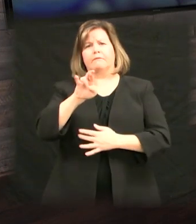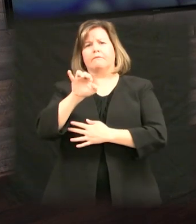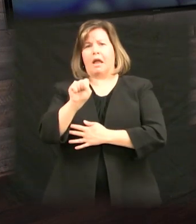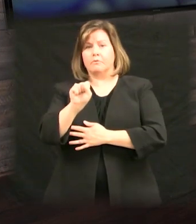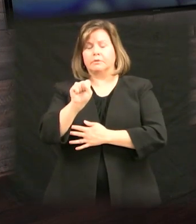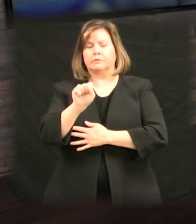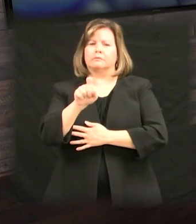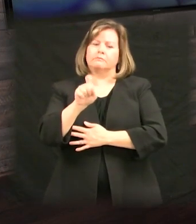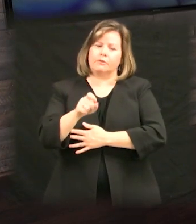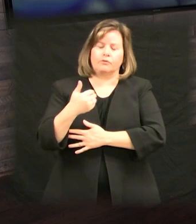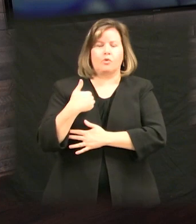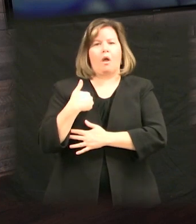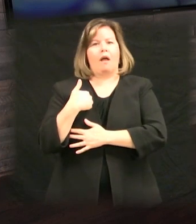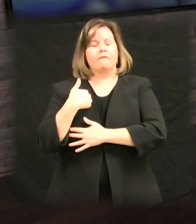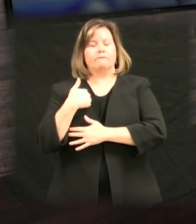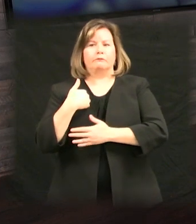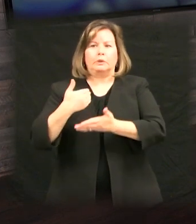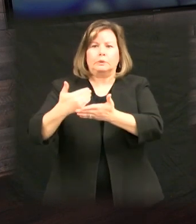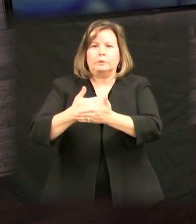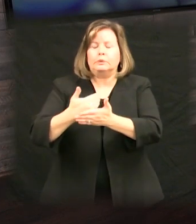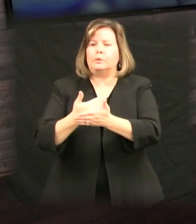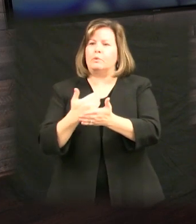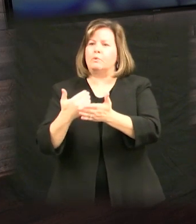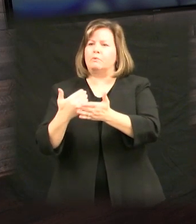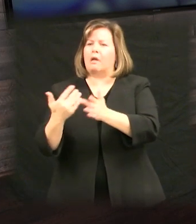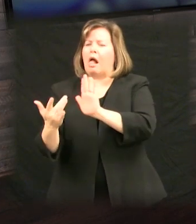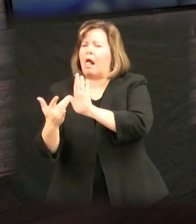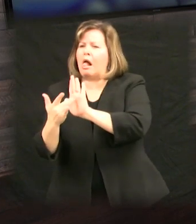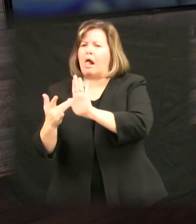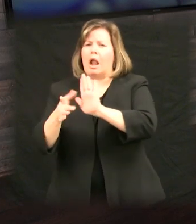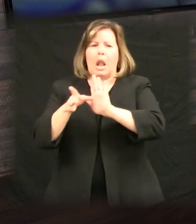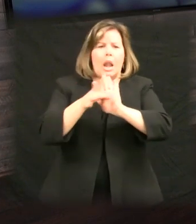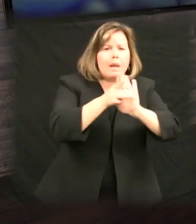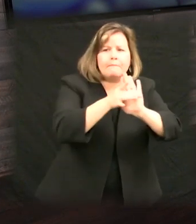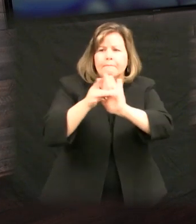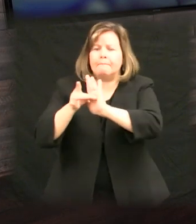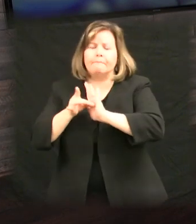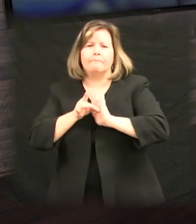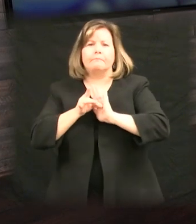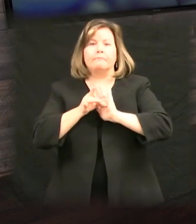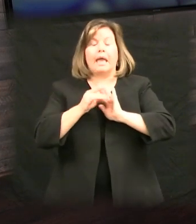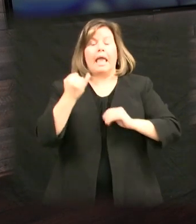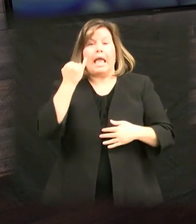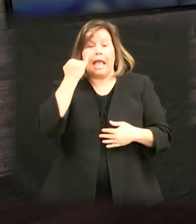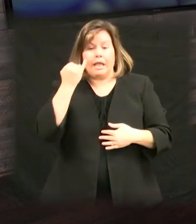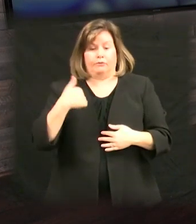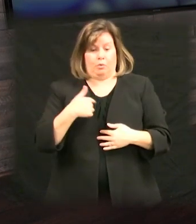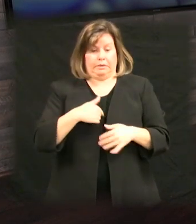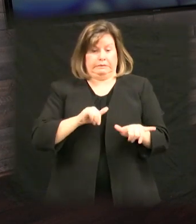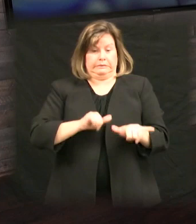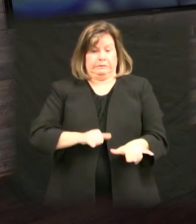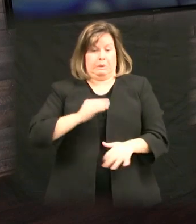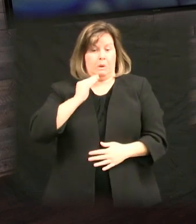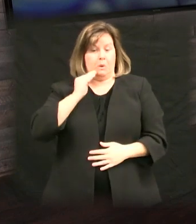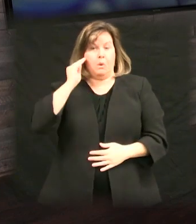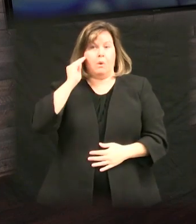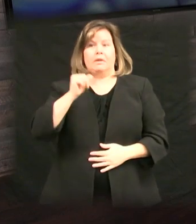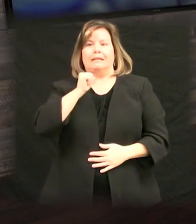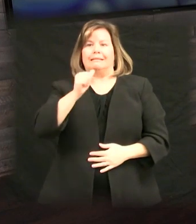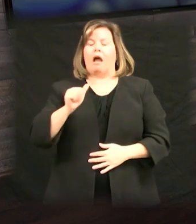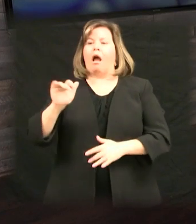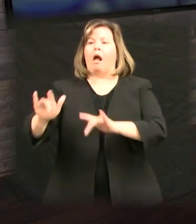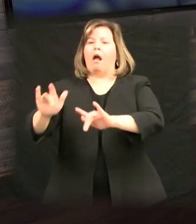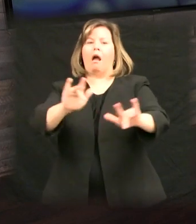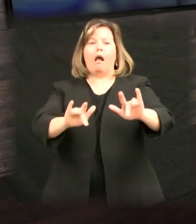going to continue. And by distancing ourselves from others, we make it very difficult for the virus to find new